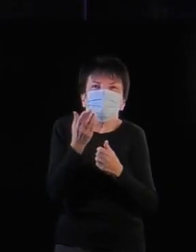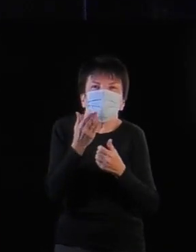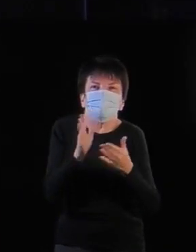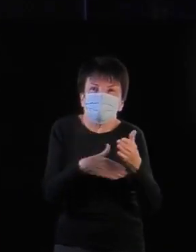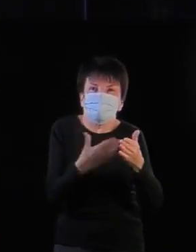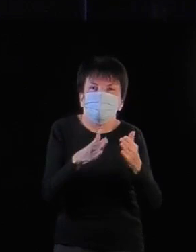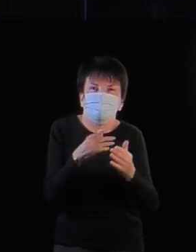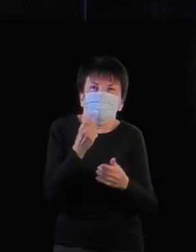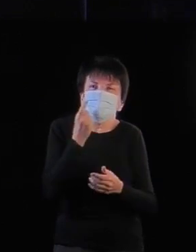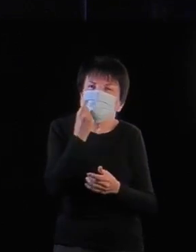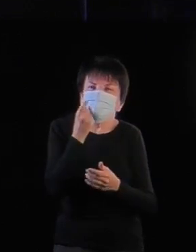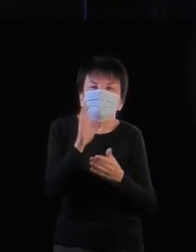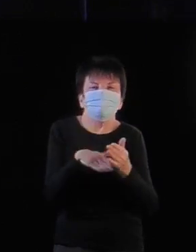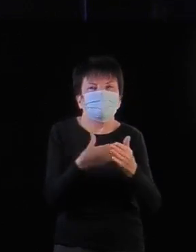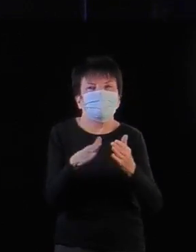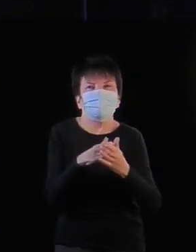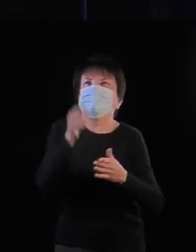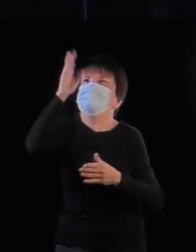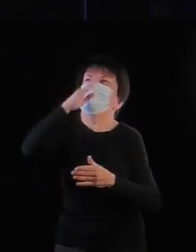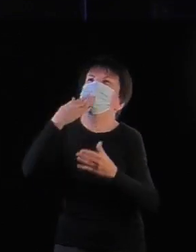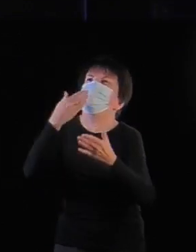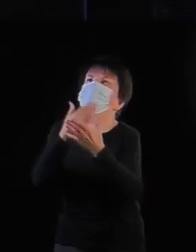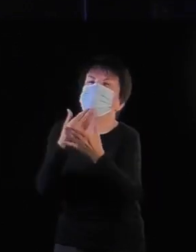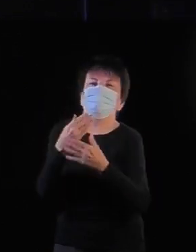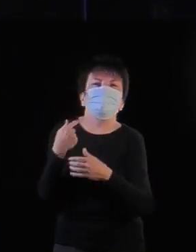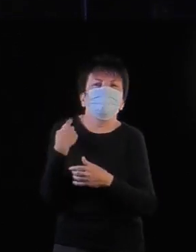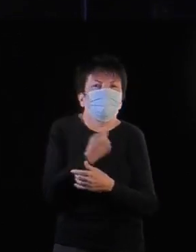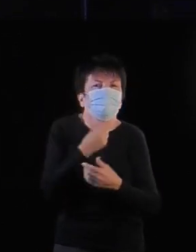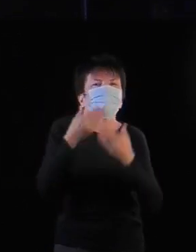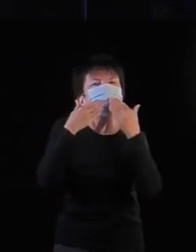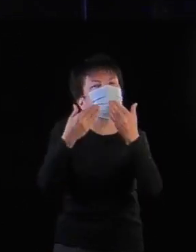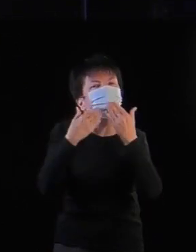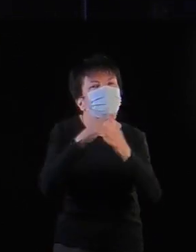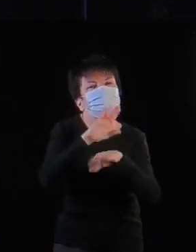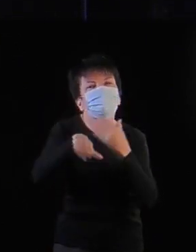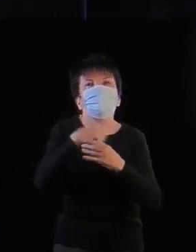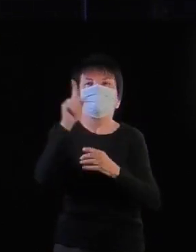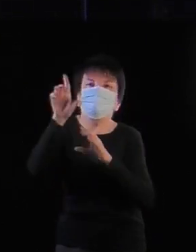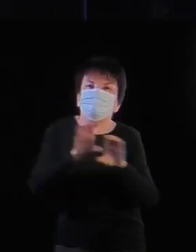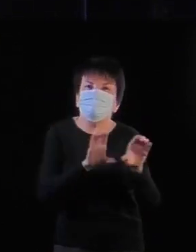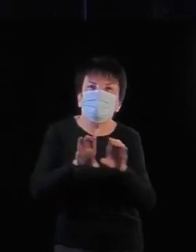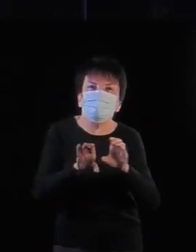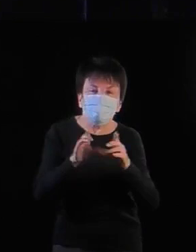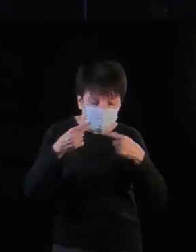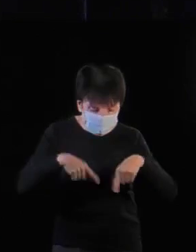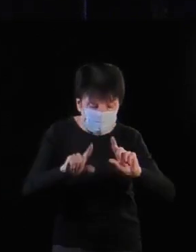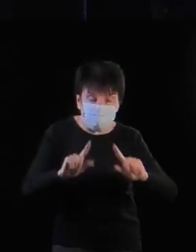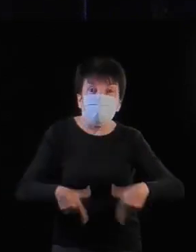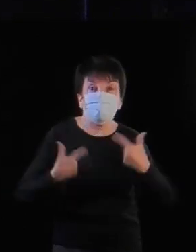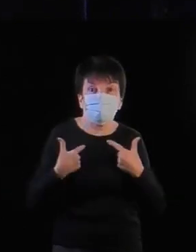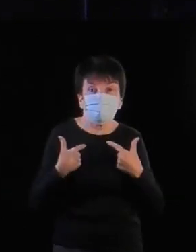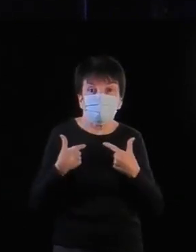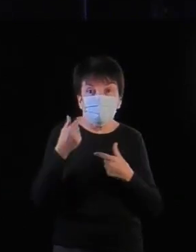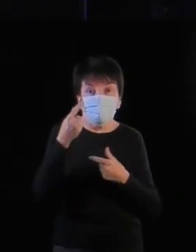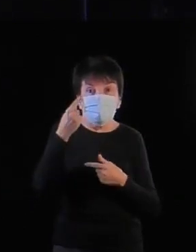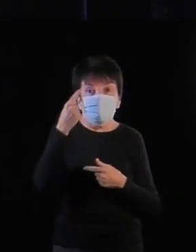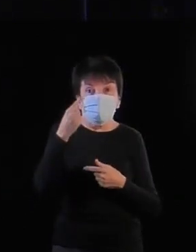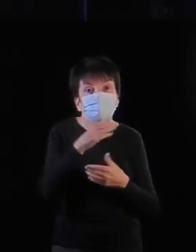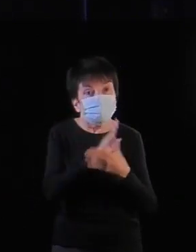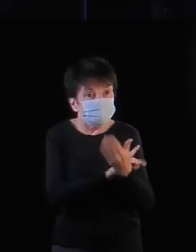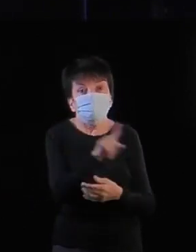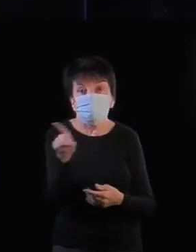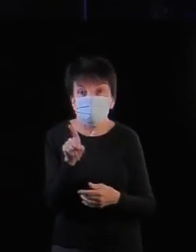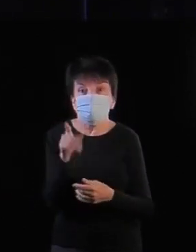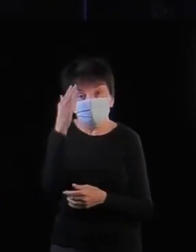is good, that we're thankful for all of what he has done throughout our lives. And for some of you, you've known the Lord for a long time. Others of